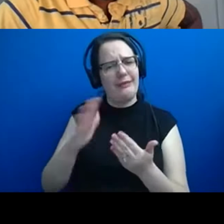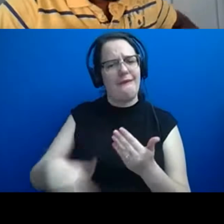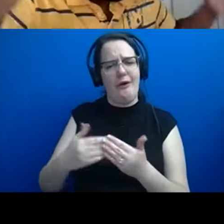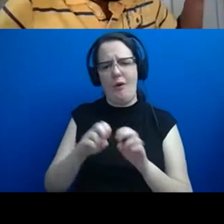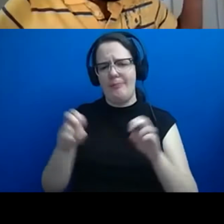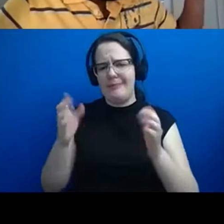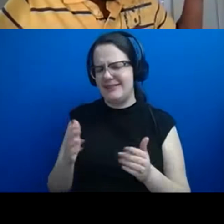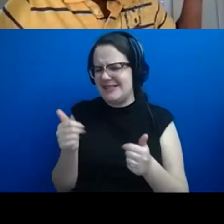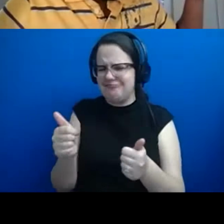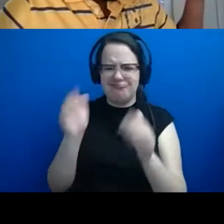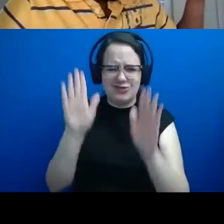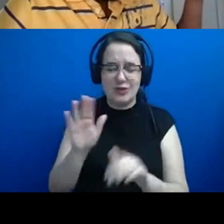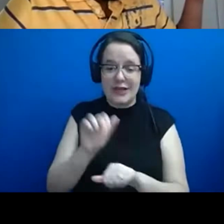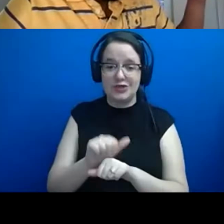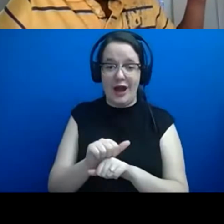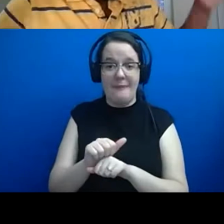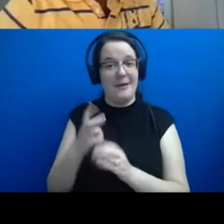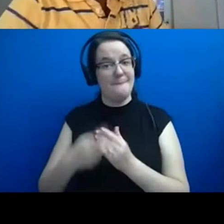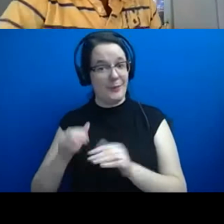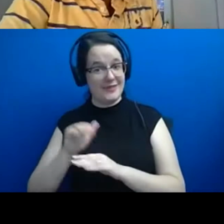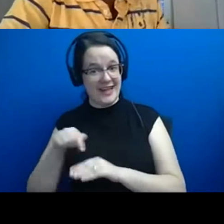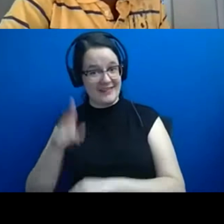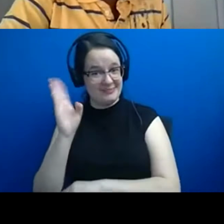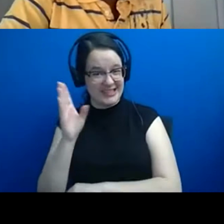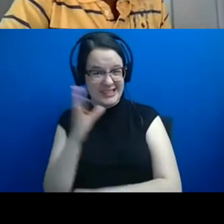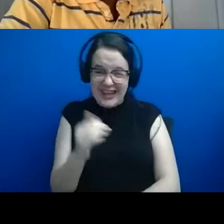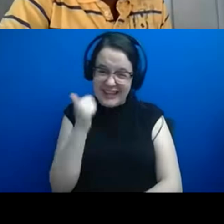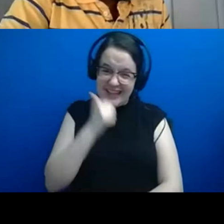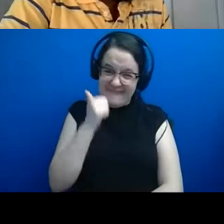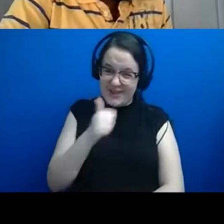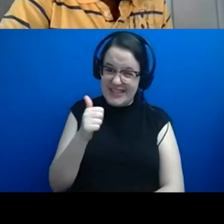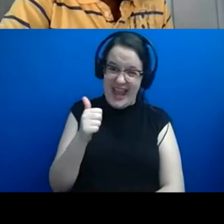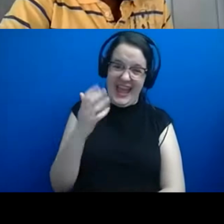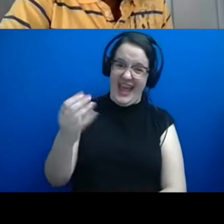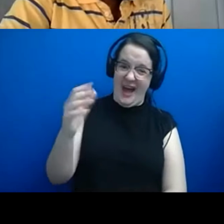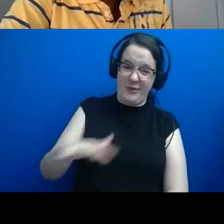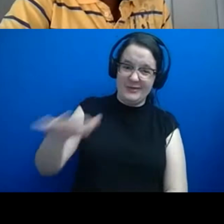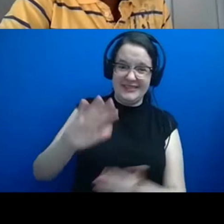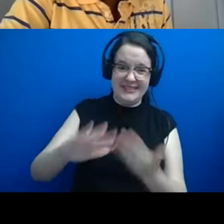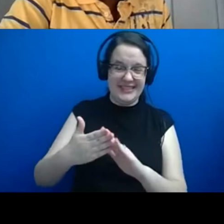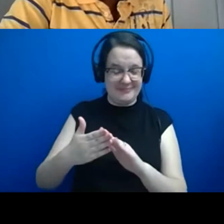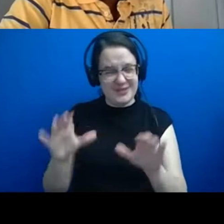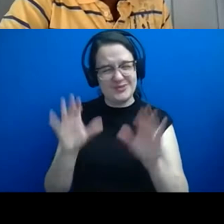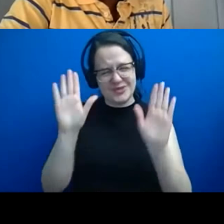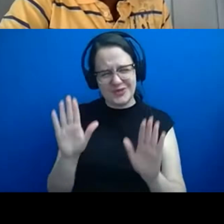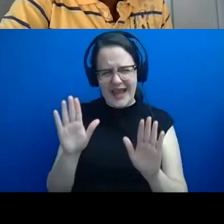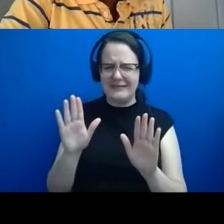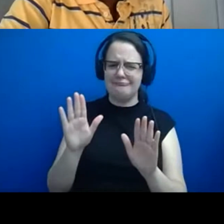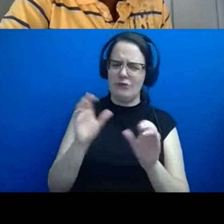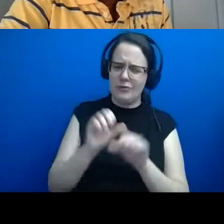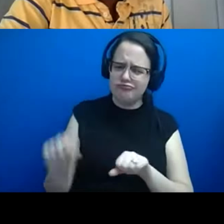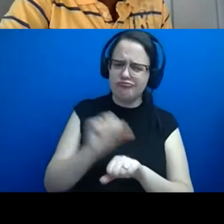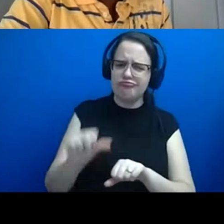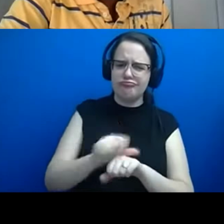job, both tonight on this presentation, but also every day out there in the community, plugging away for our kiddos. I